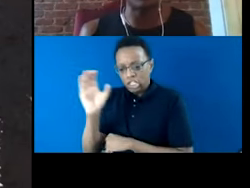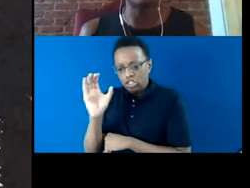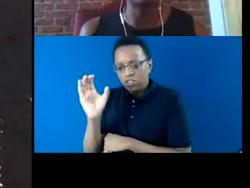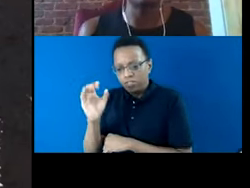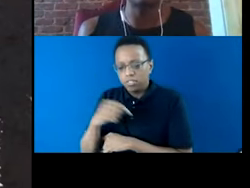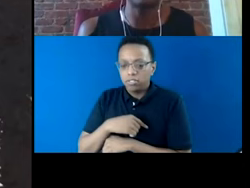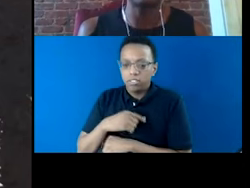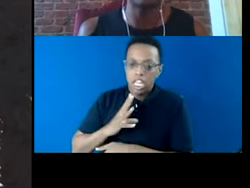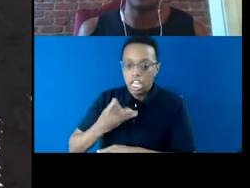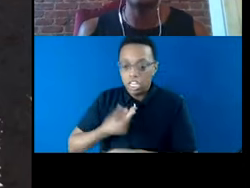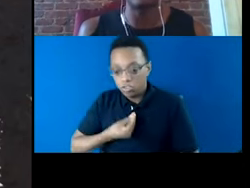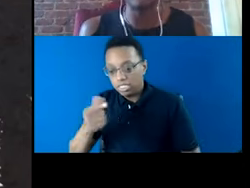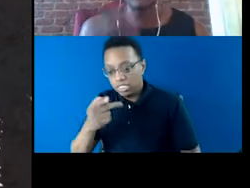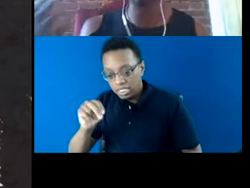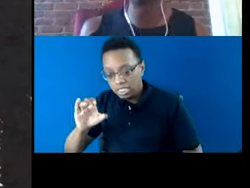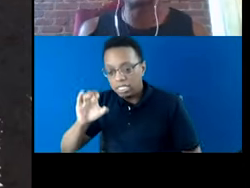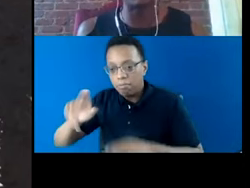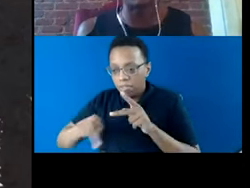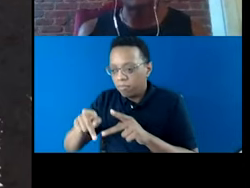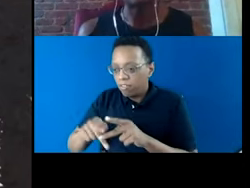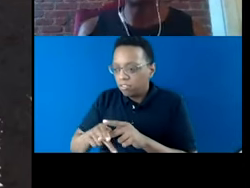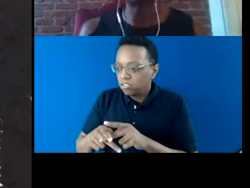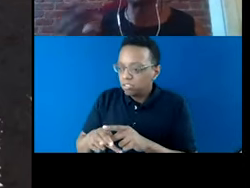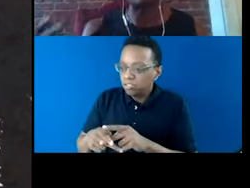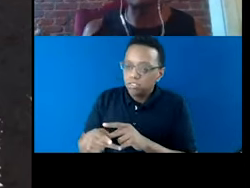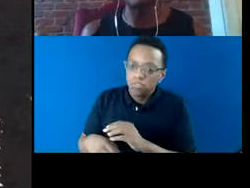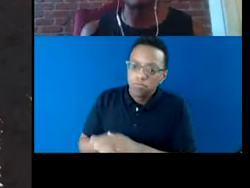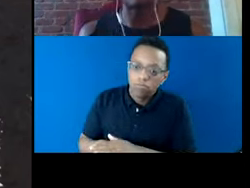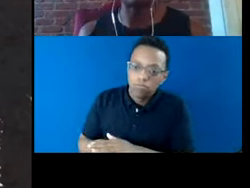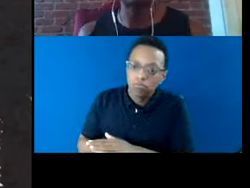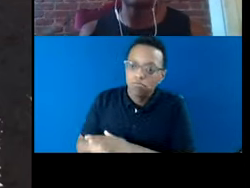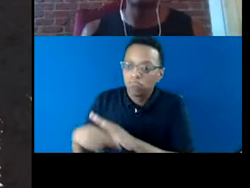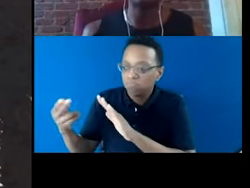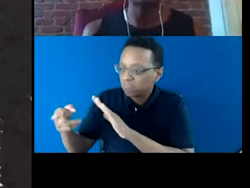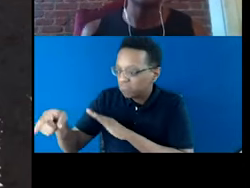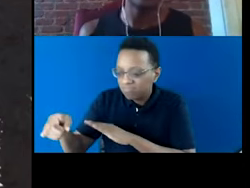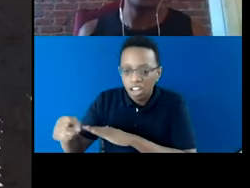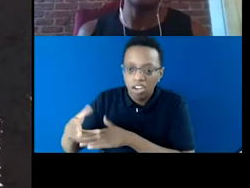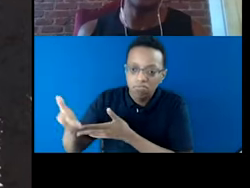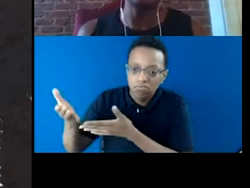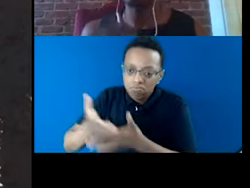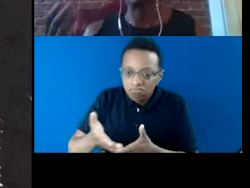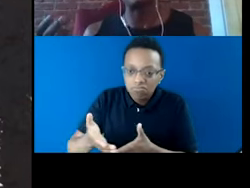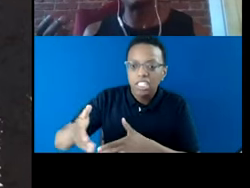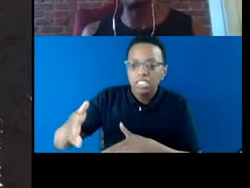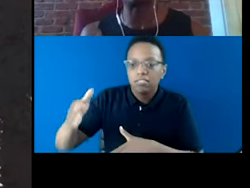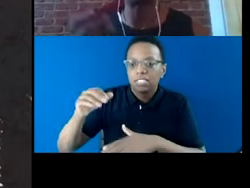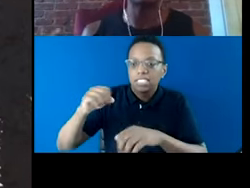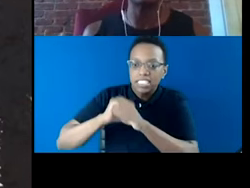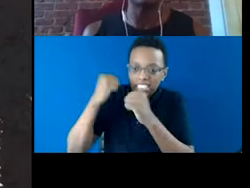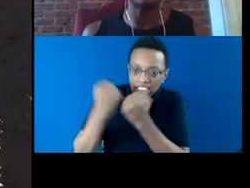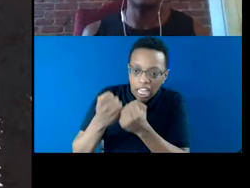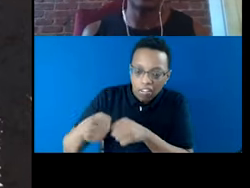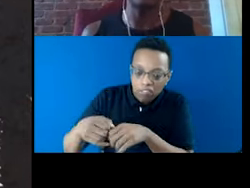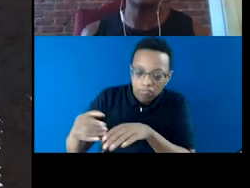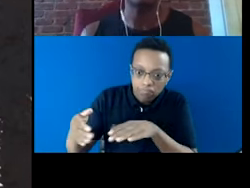and gender non-conforming people as like a harbinger or a bringer of societal collapse, as an infection or a